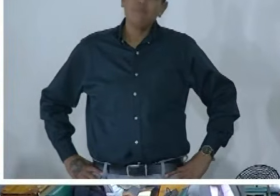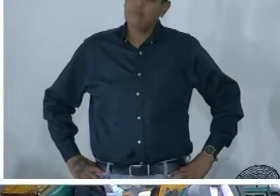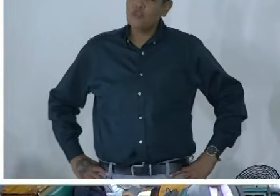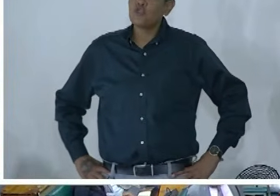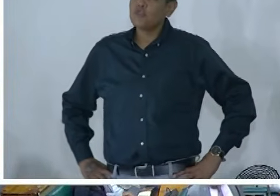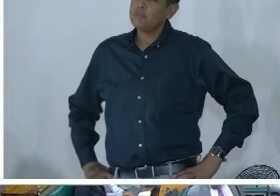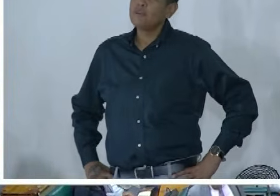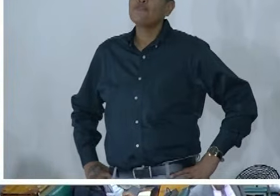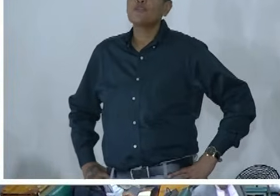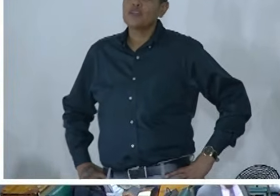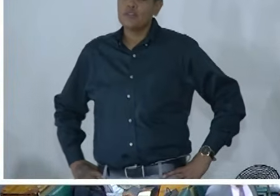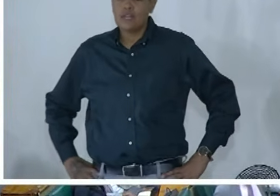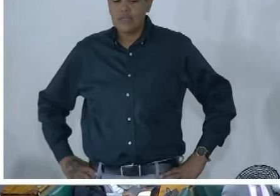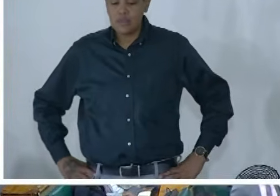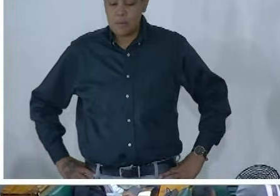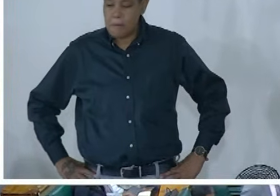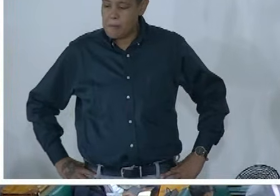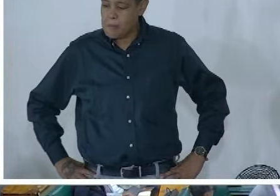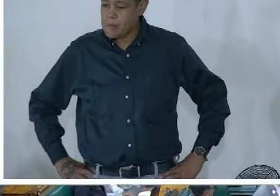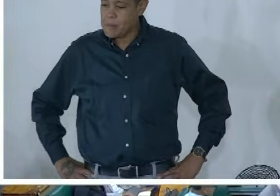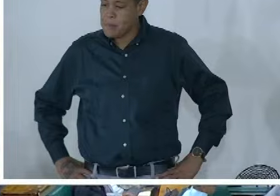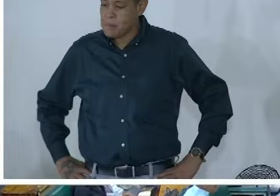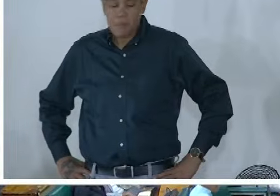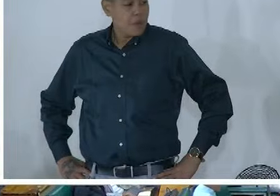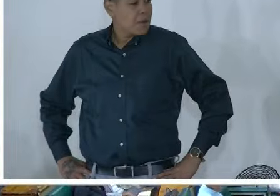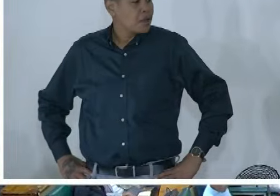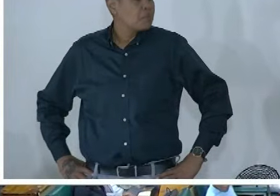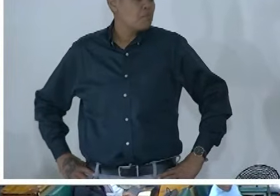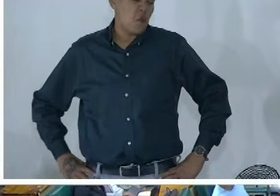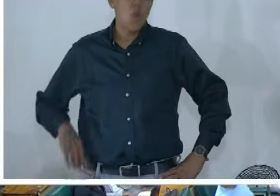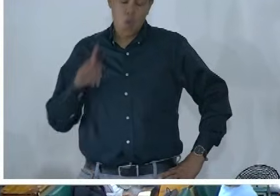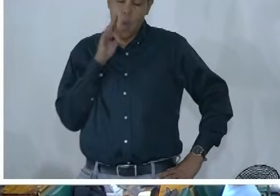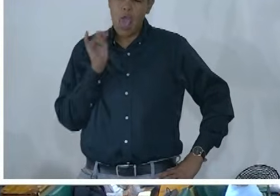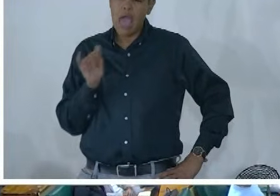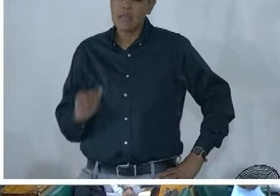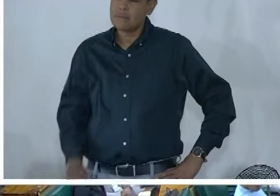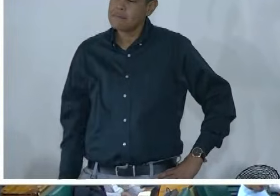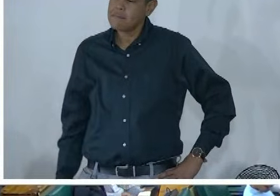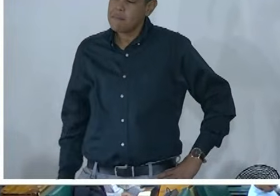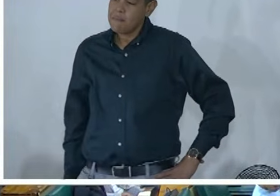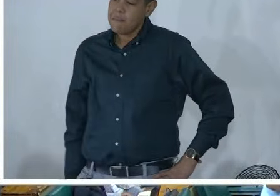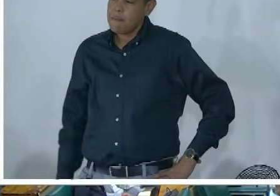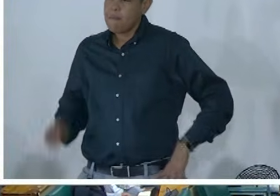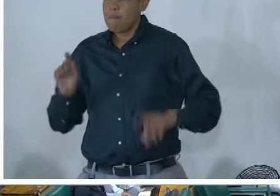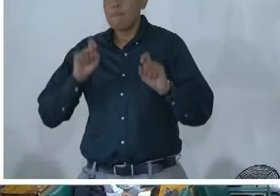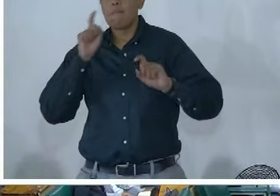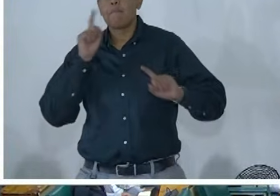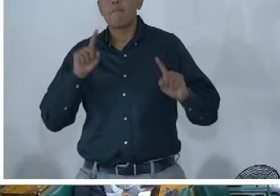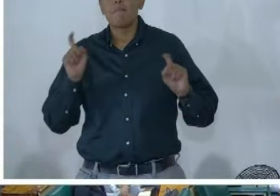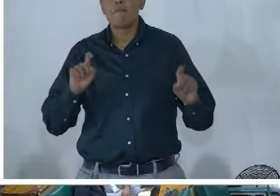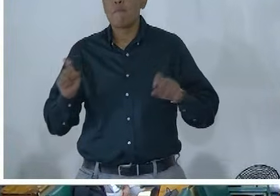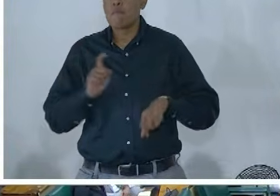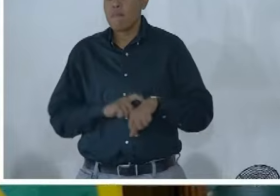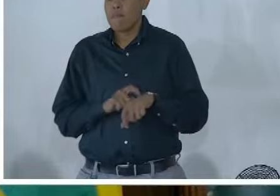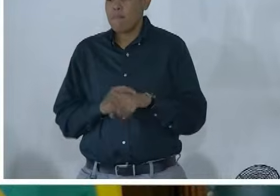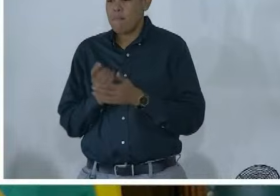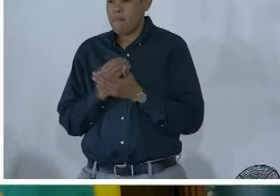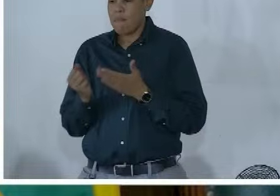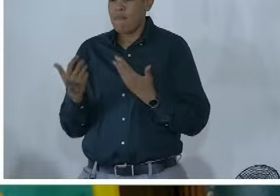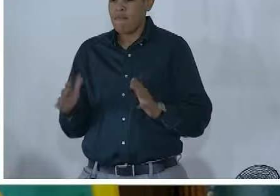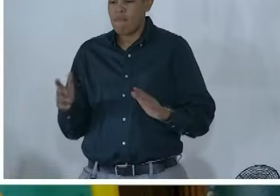Oh, yes. Questions and answers to questions. Time being.